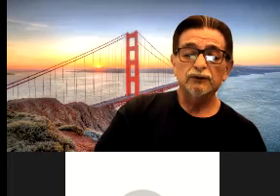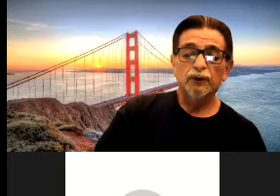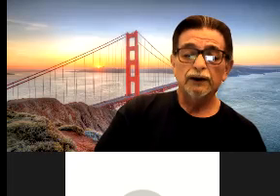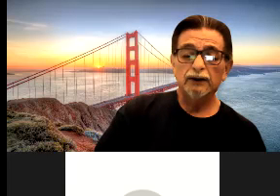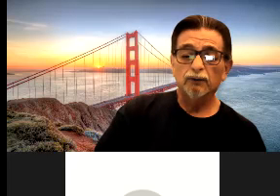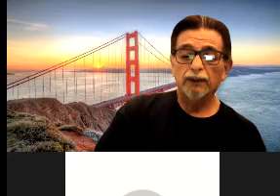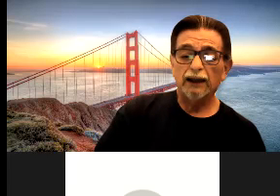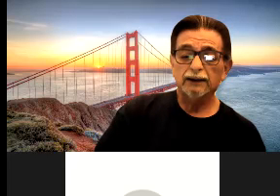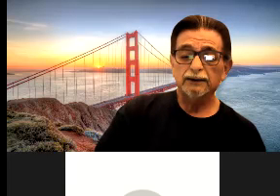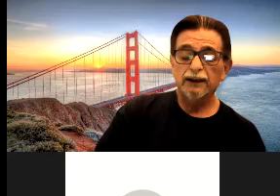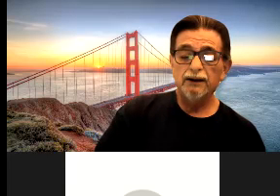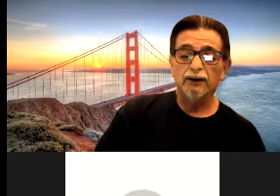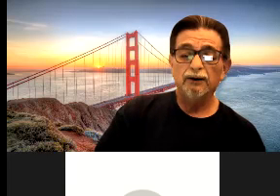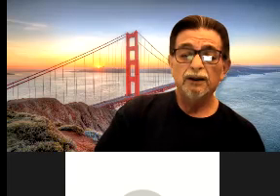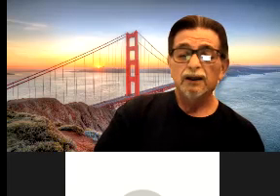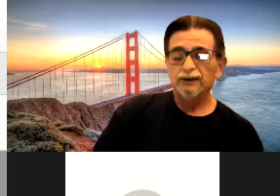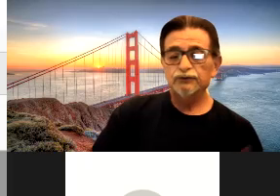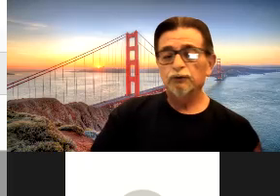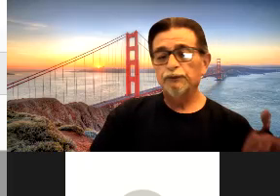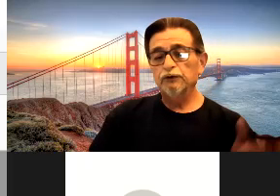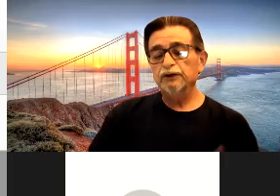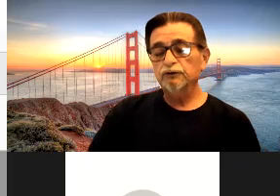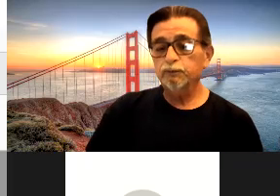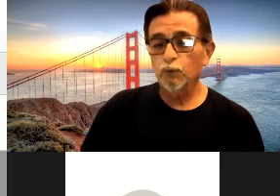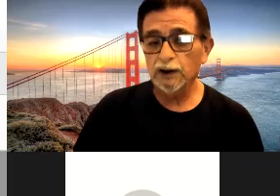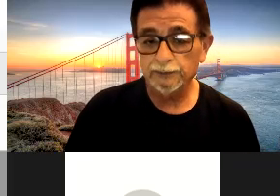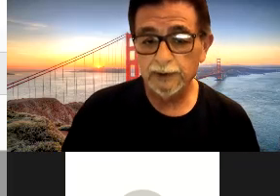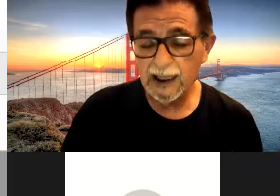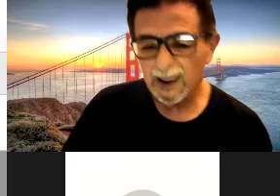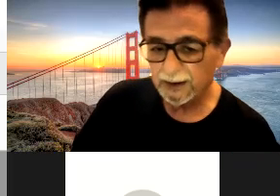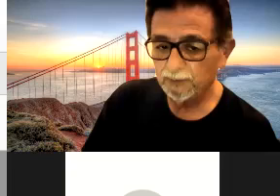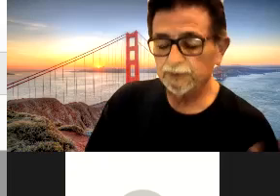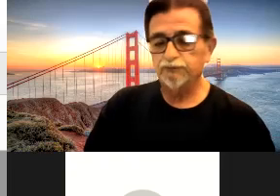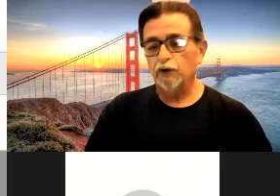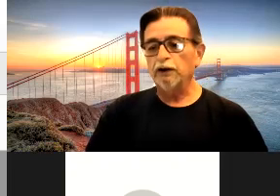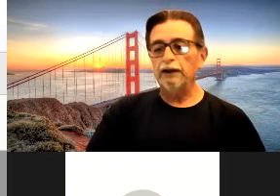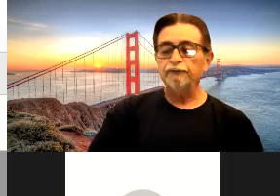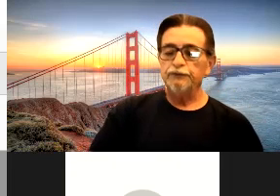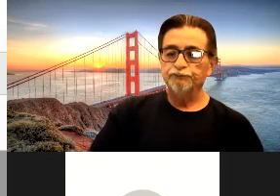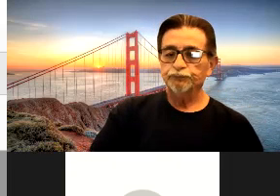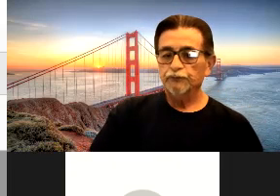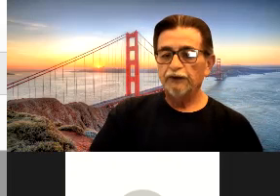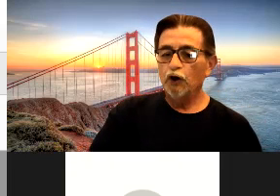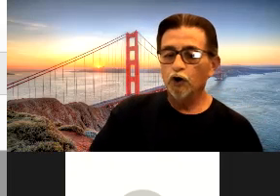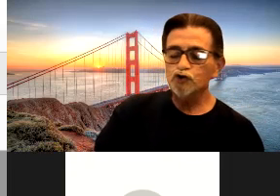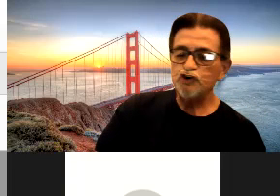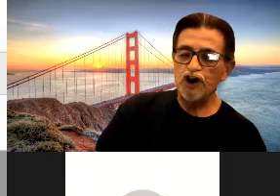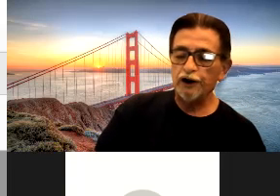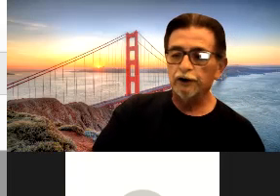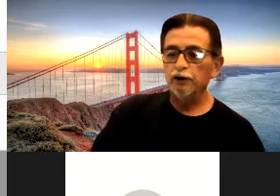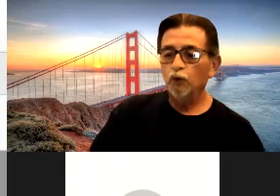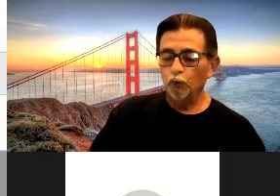let's quickly go back here. And so if we look at group 1A in the far left, they